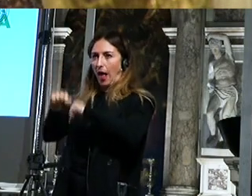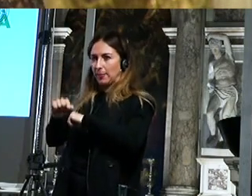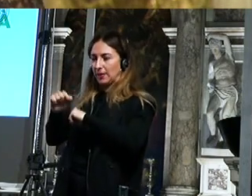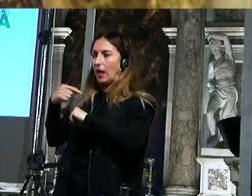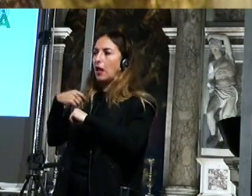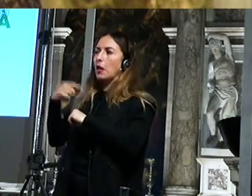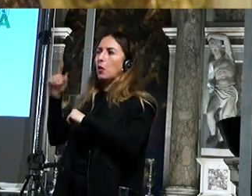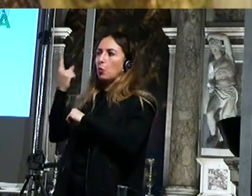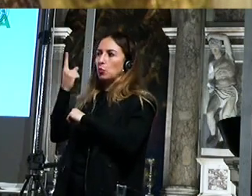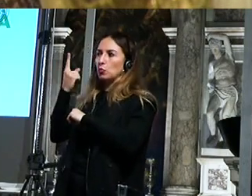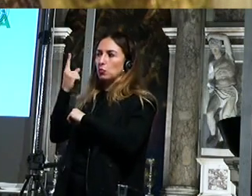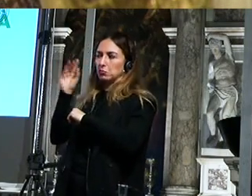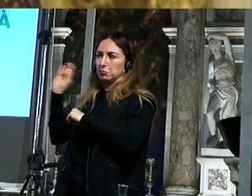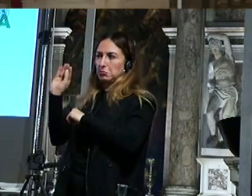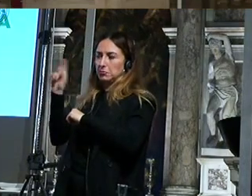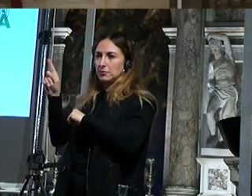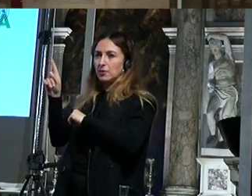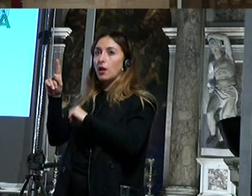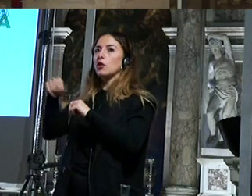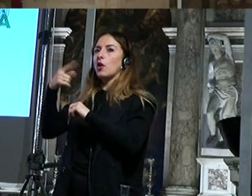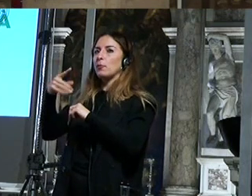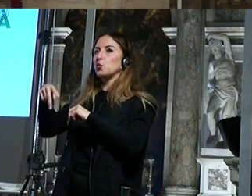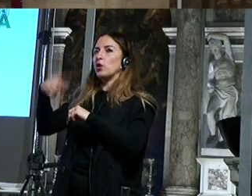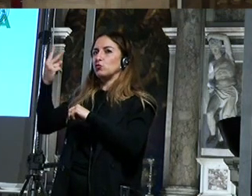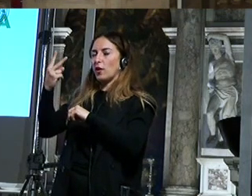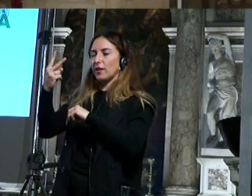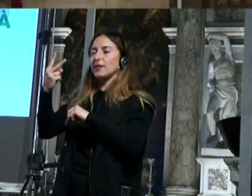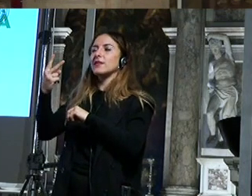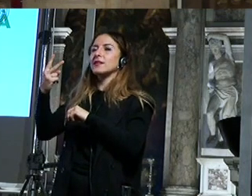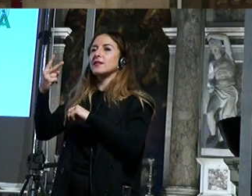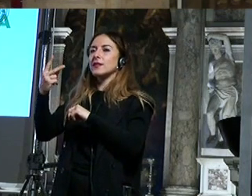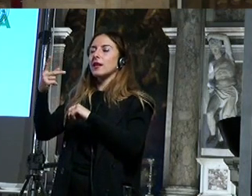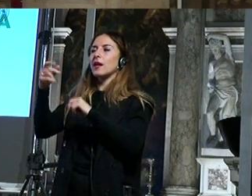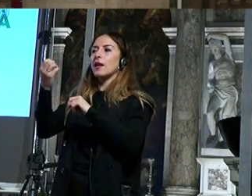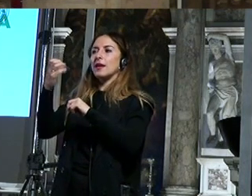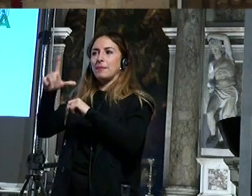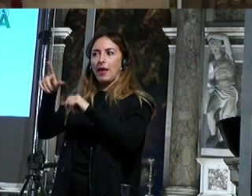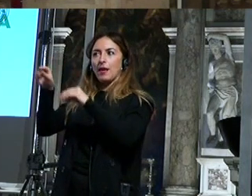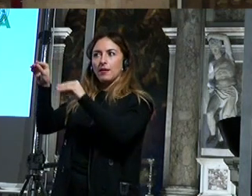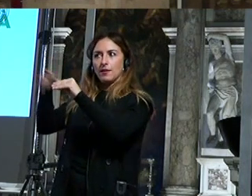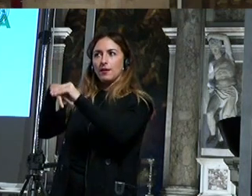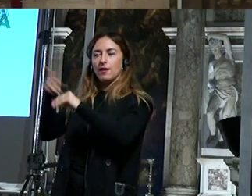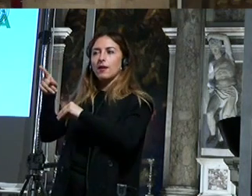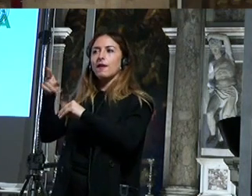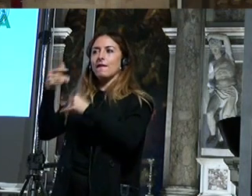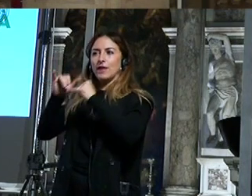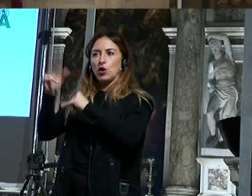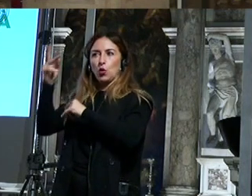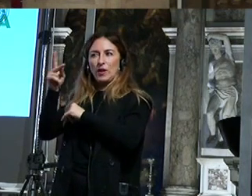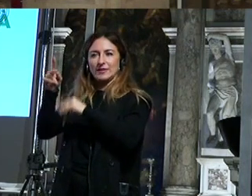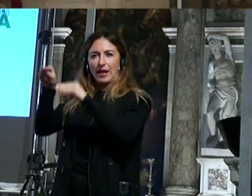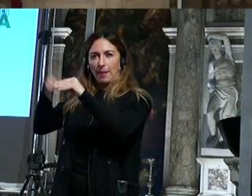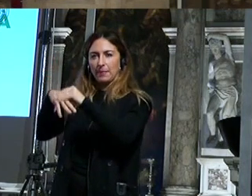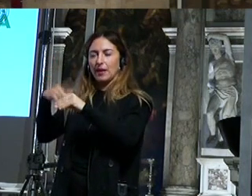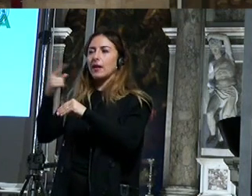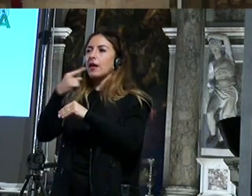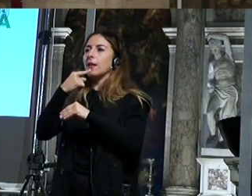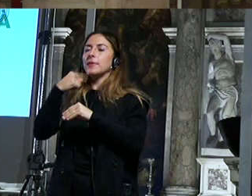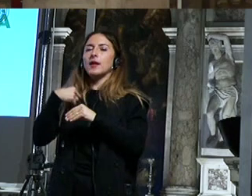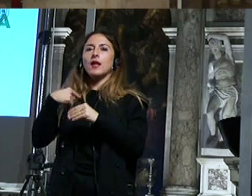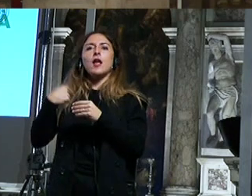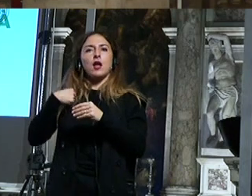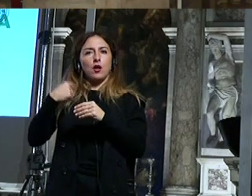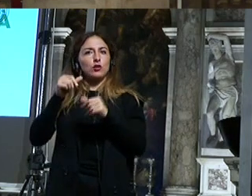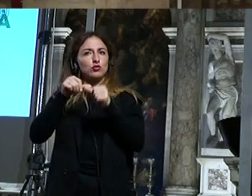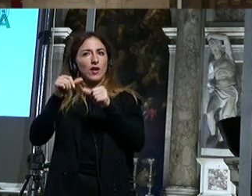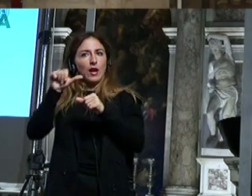two later, an email came from Kiarostami's son, and he said, "I spoke to Ershadi's sister,